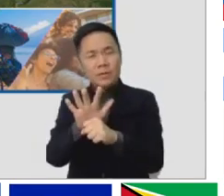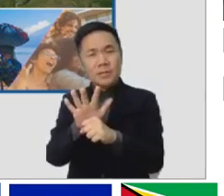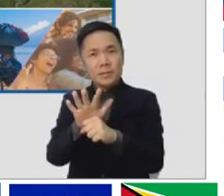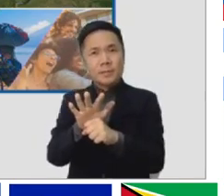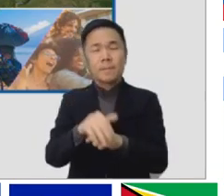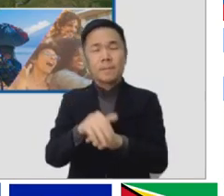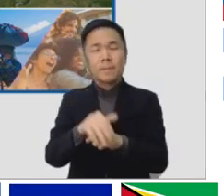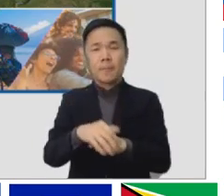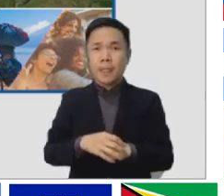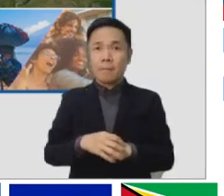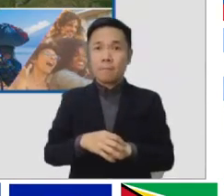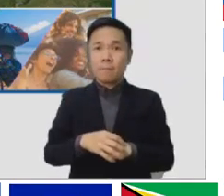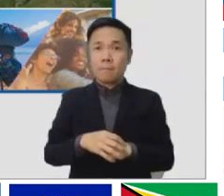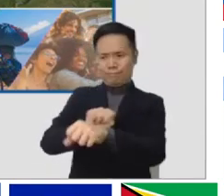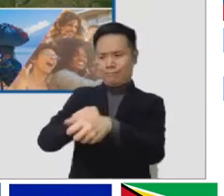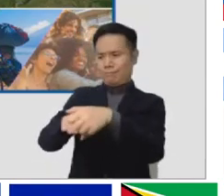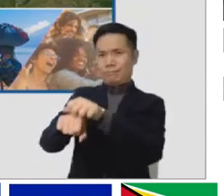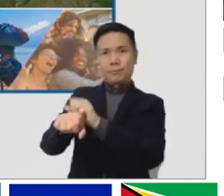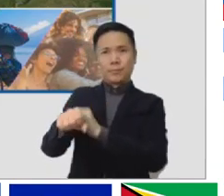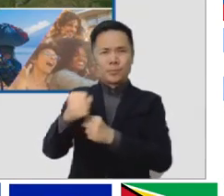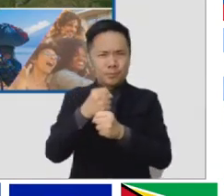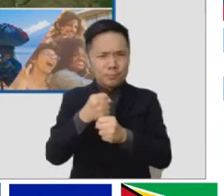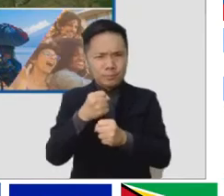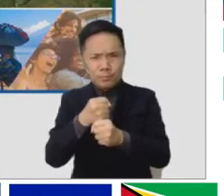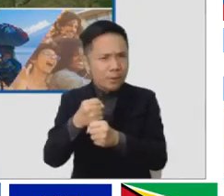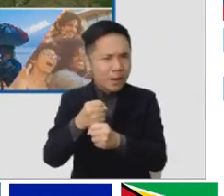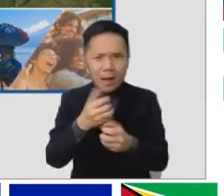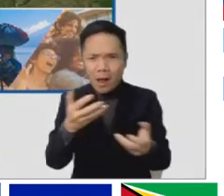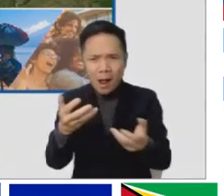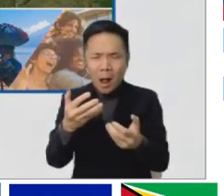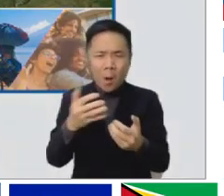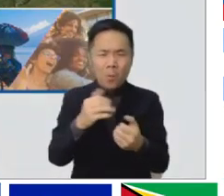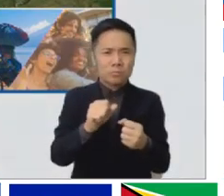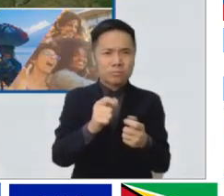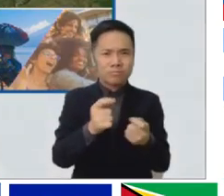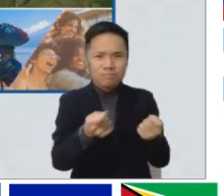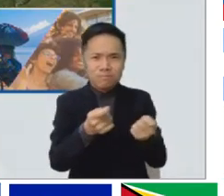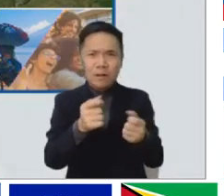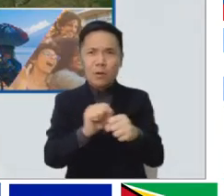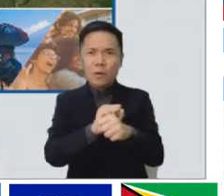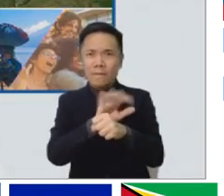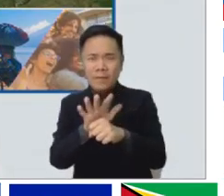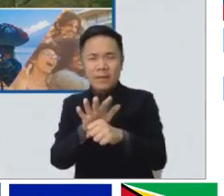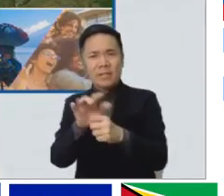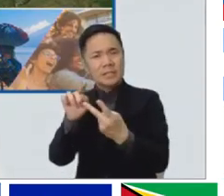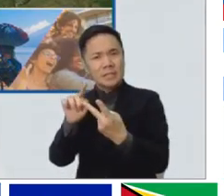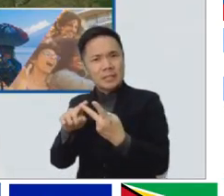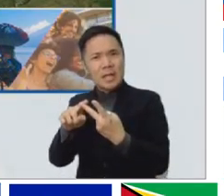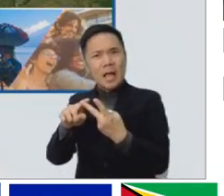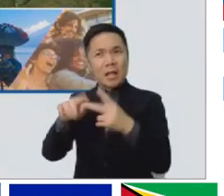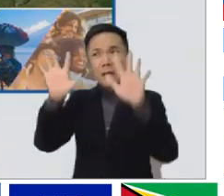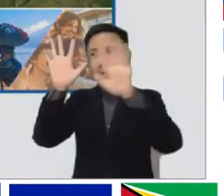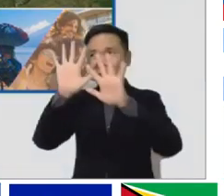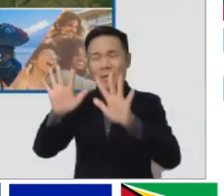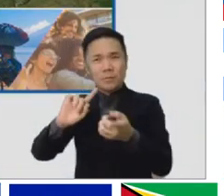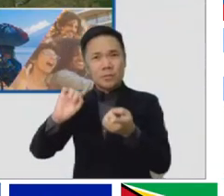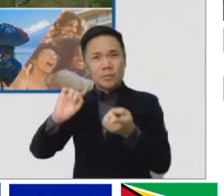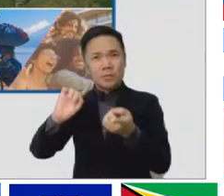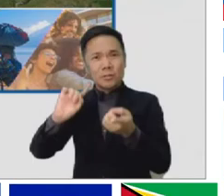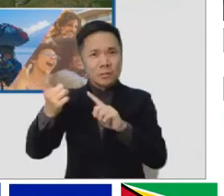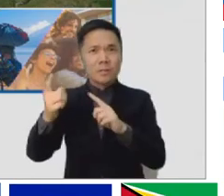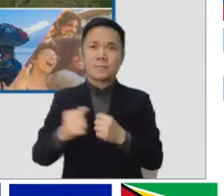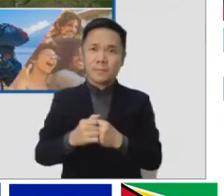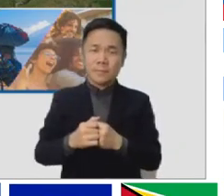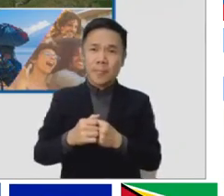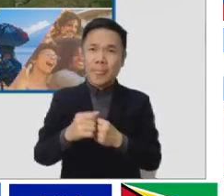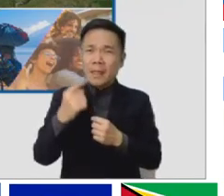the climate and also in terms of this coordination platform, by means of which we were able to develop